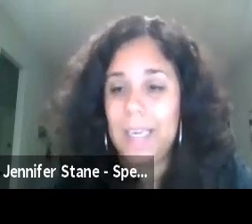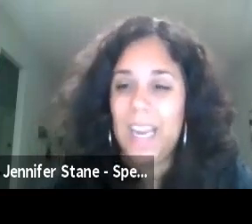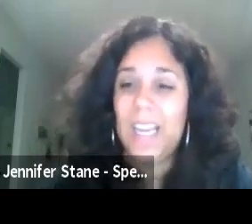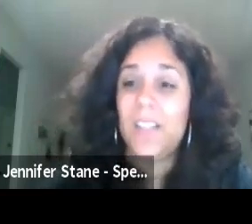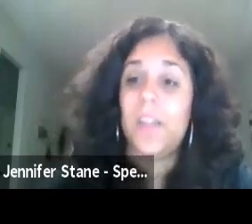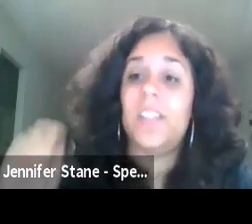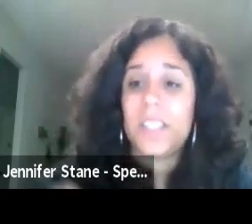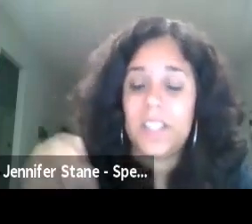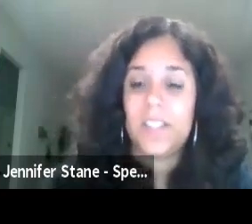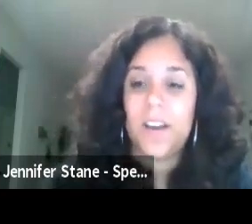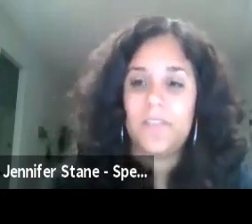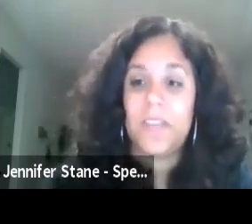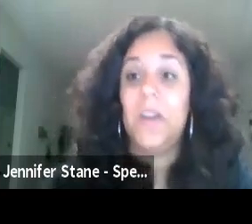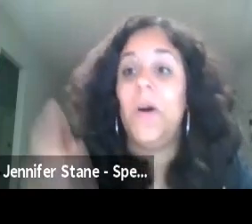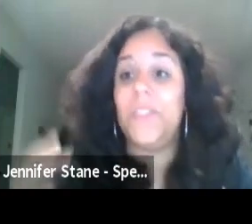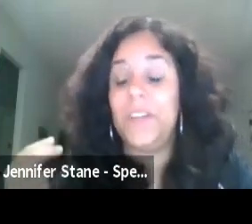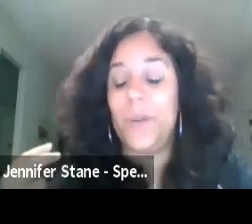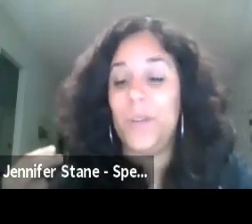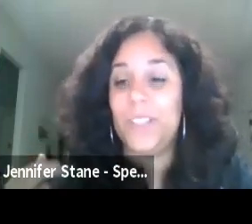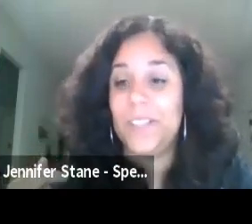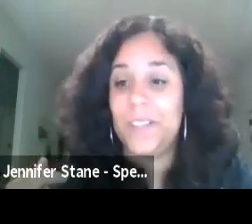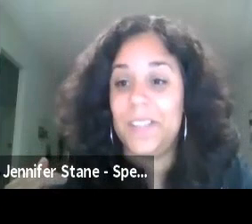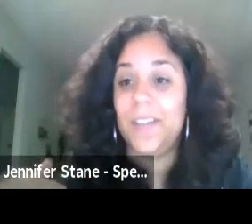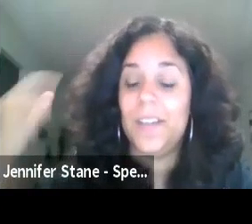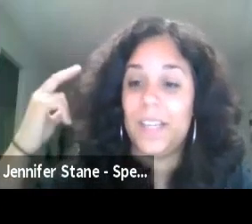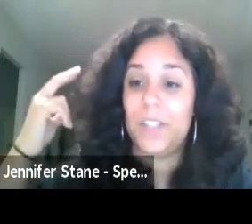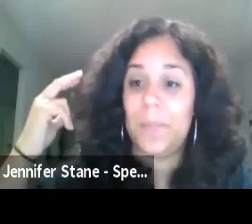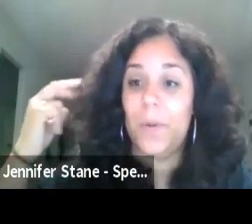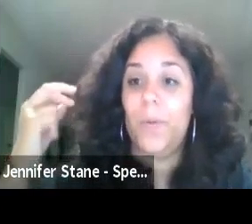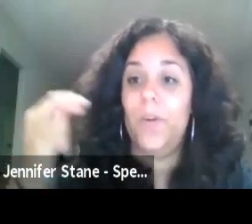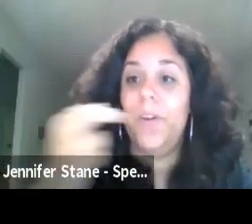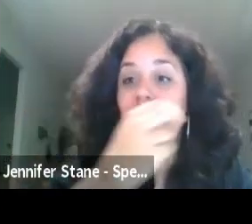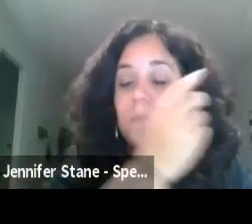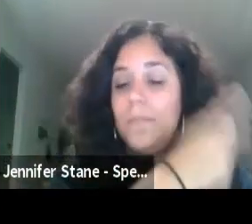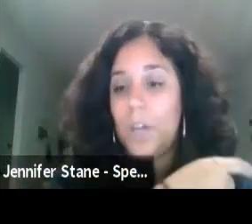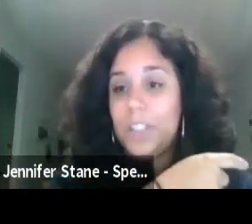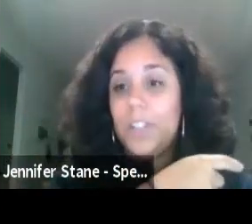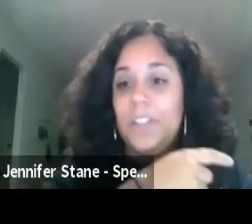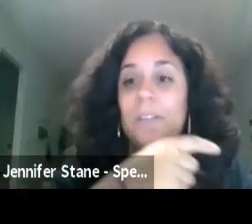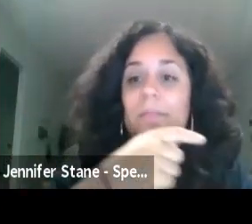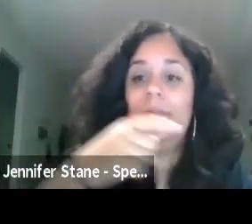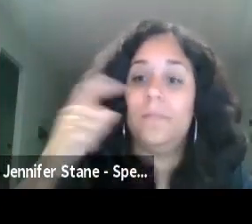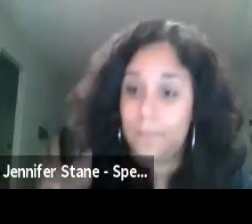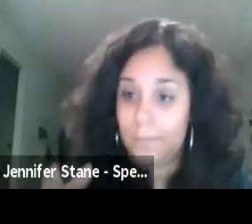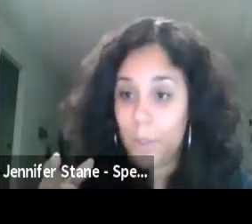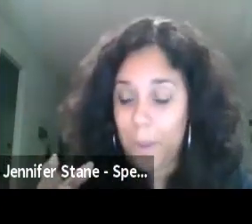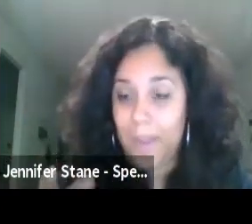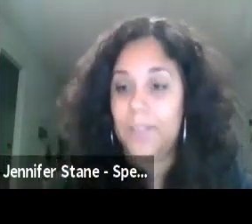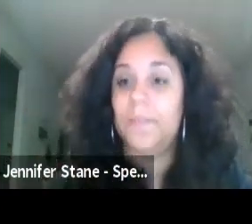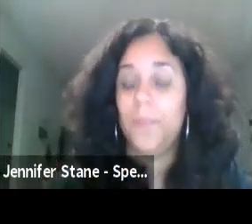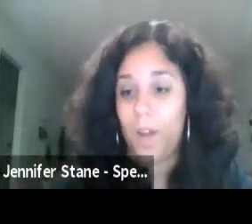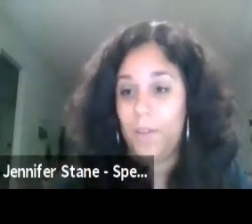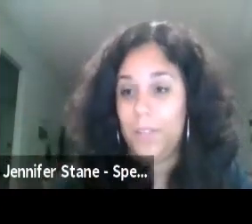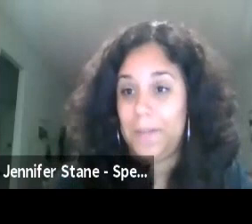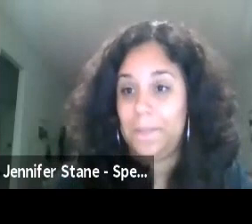sulfate. It is the sudsy stuff in all the stuff we use that's sudsy, like shampoo, laundry detergent,